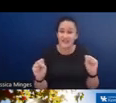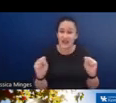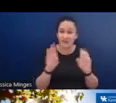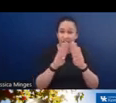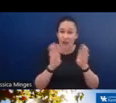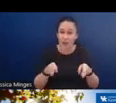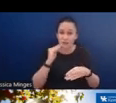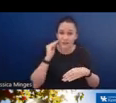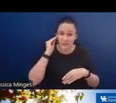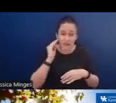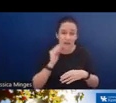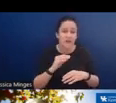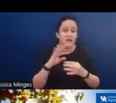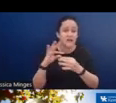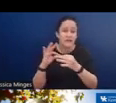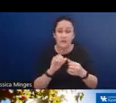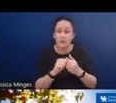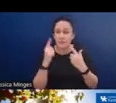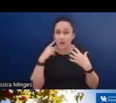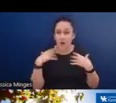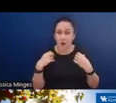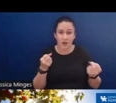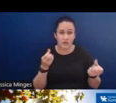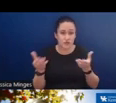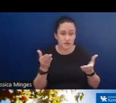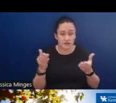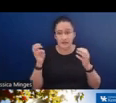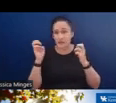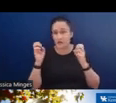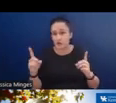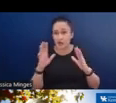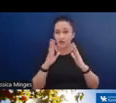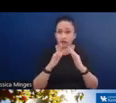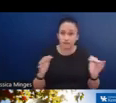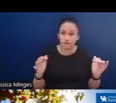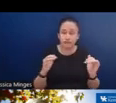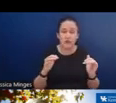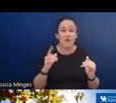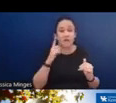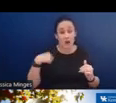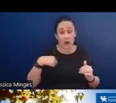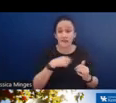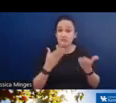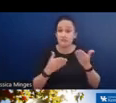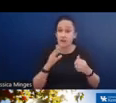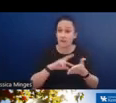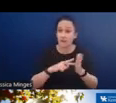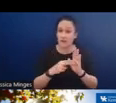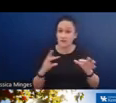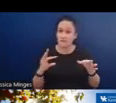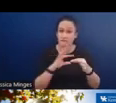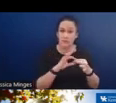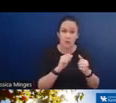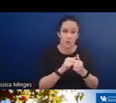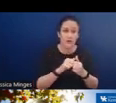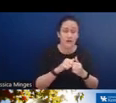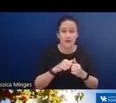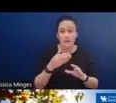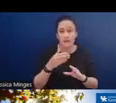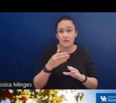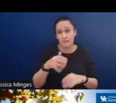mean linking them to mental health resources or education. And in our case, it could mean helping link someone to prenatal care